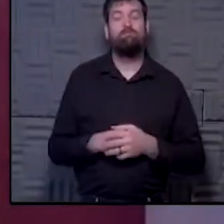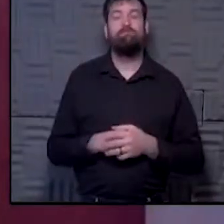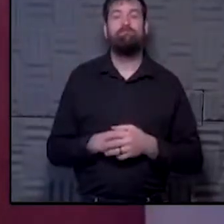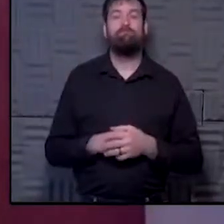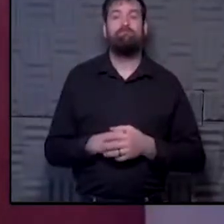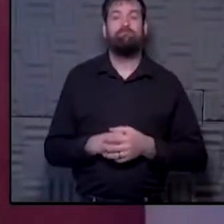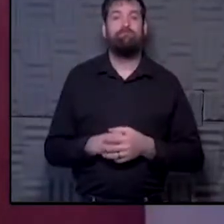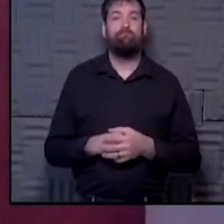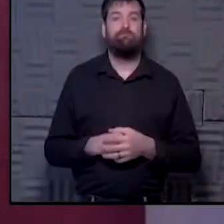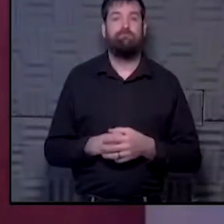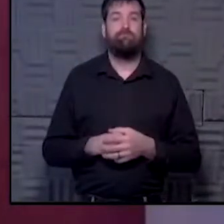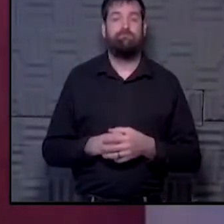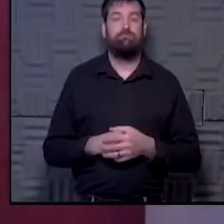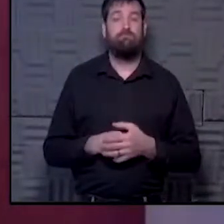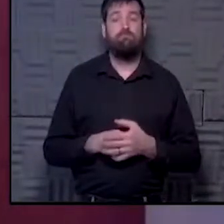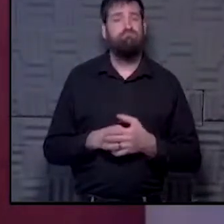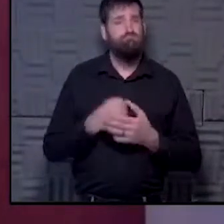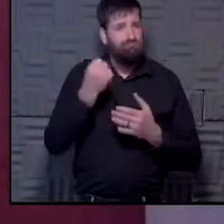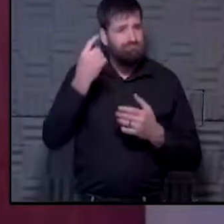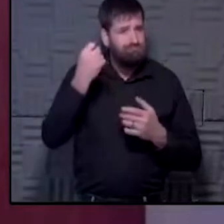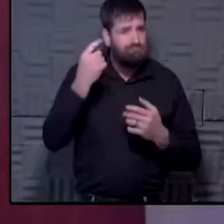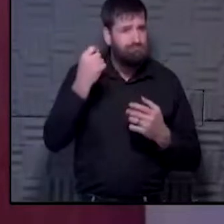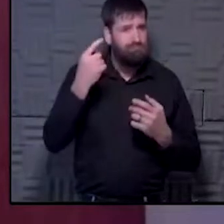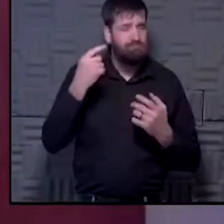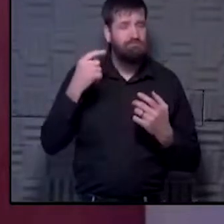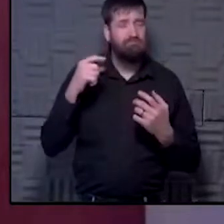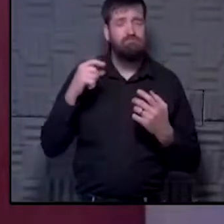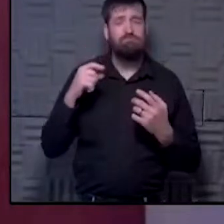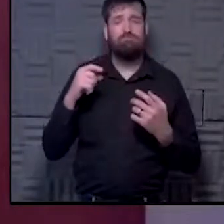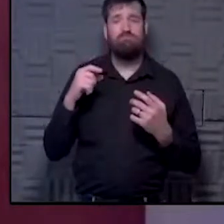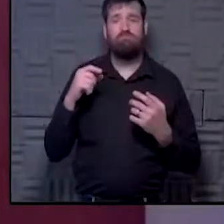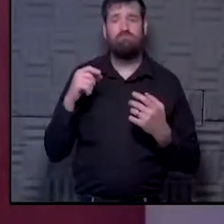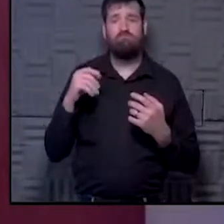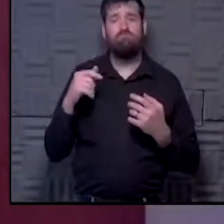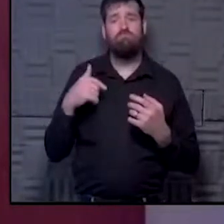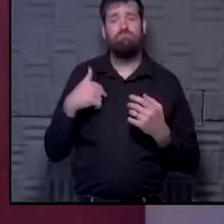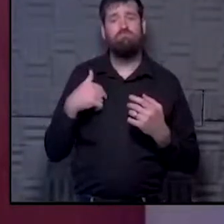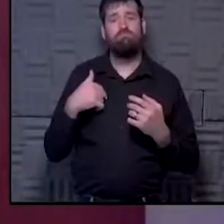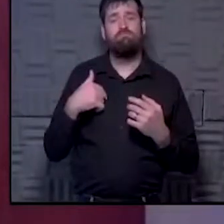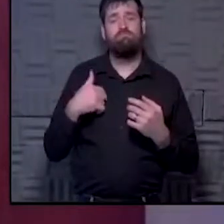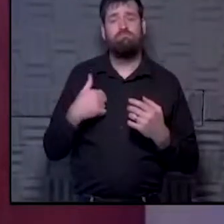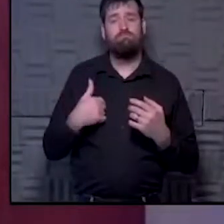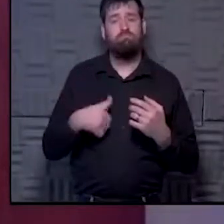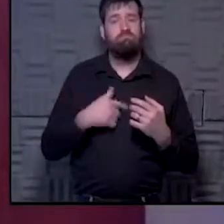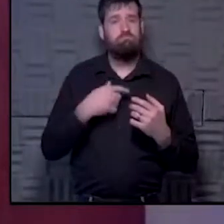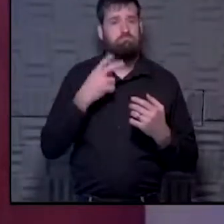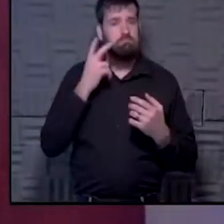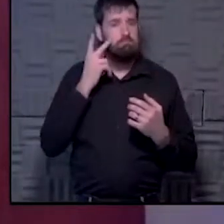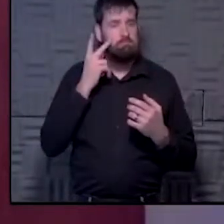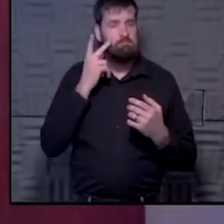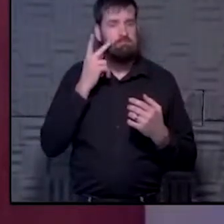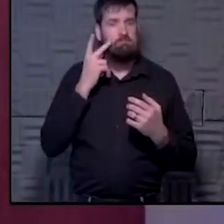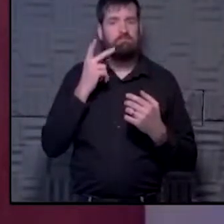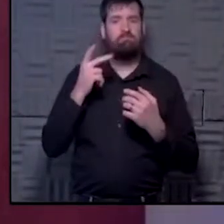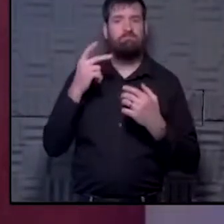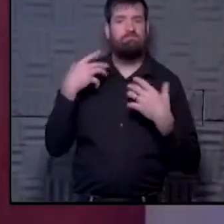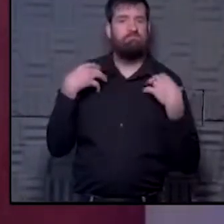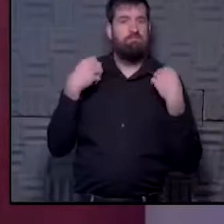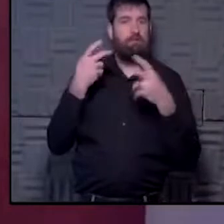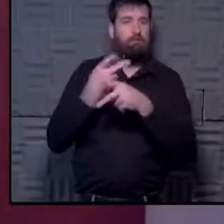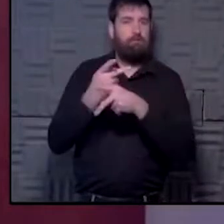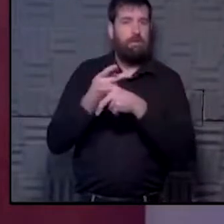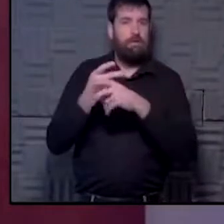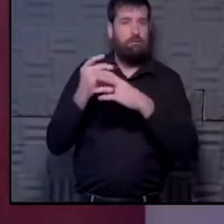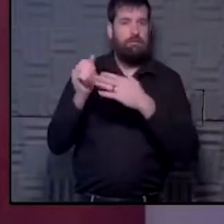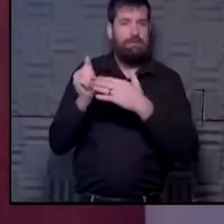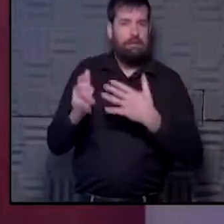On the other hand, we see healthcare leaders,